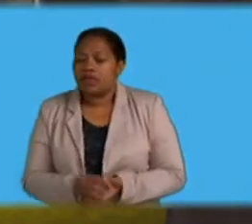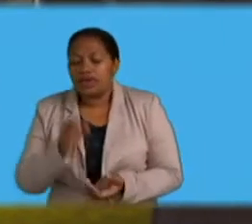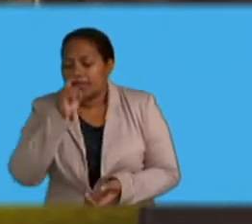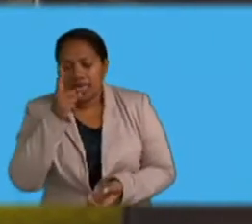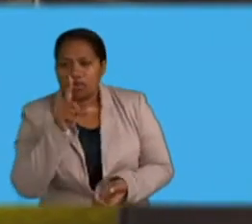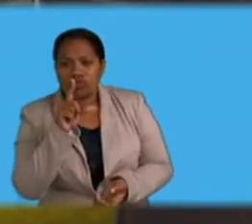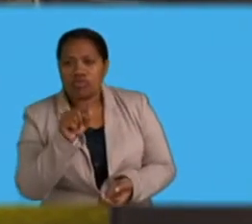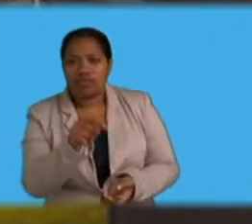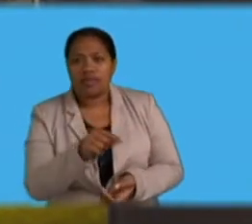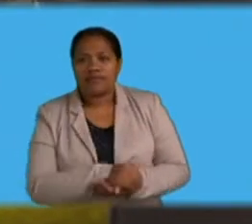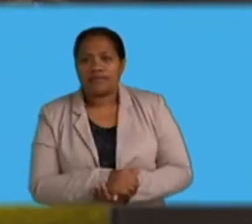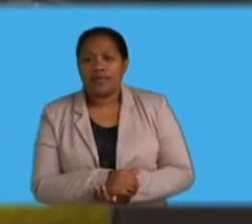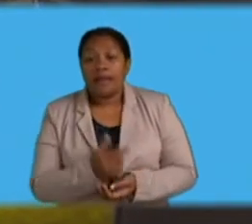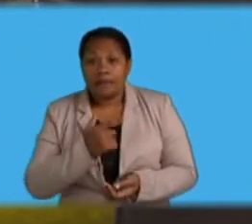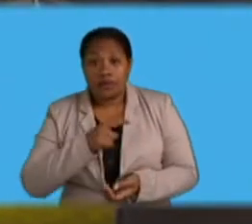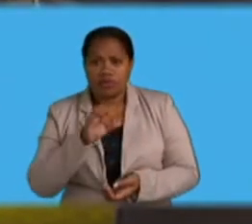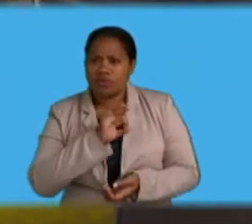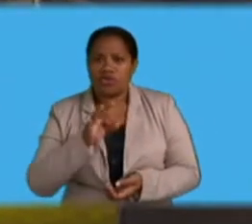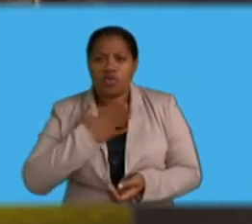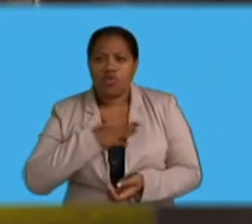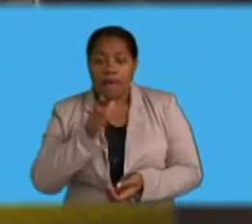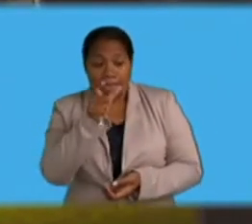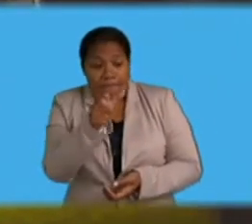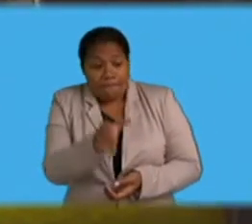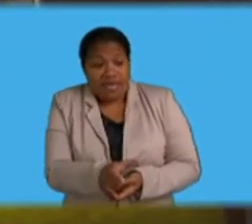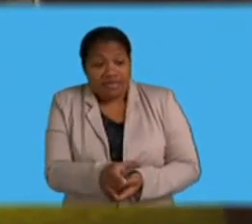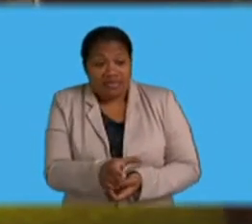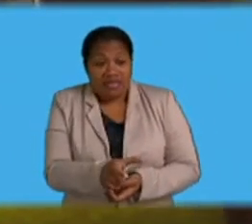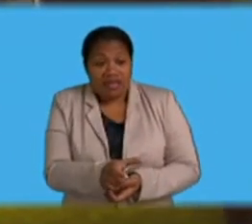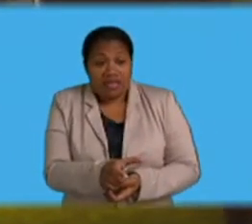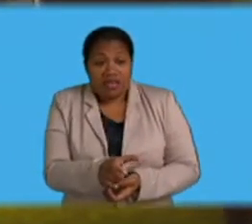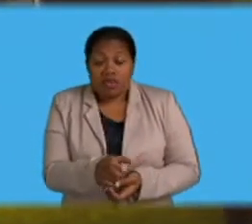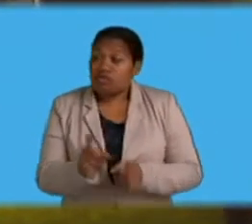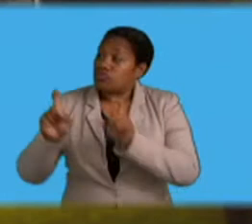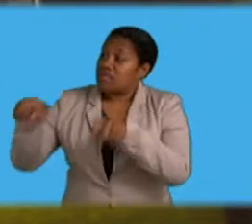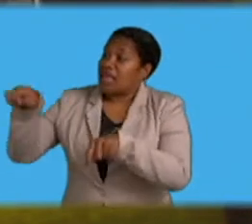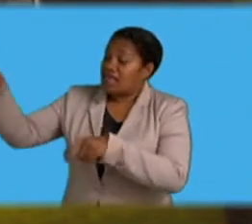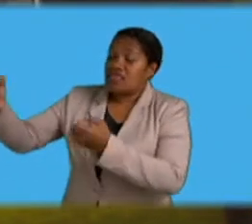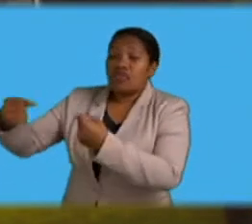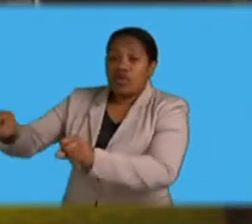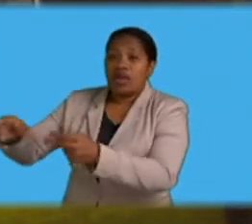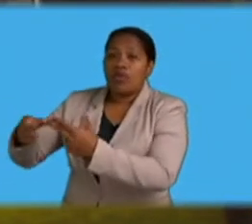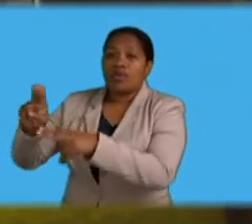that. Because we don't want the person to be out on the street with their family.